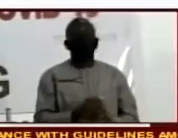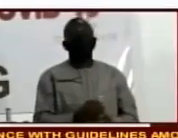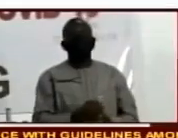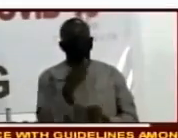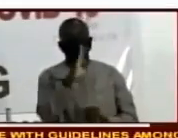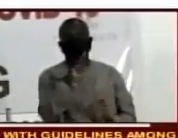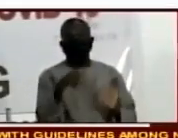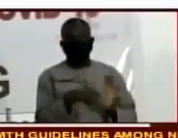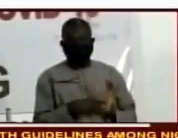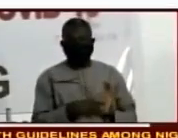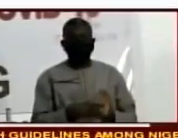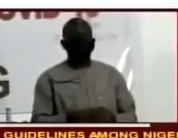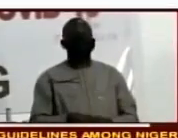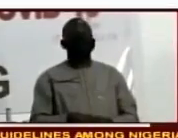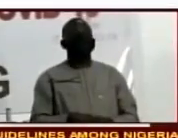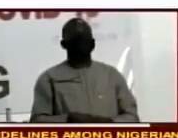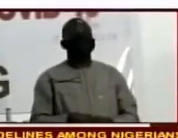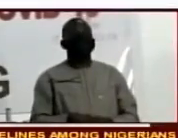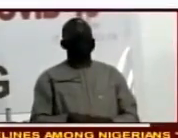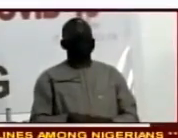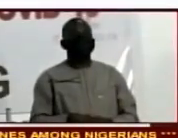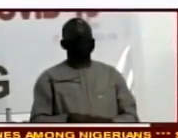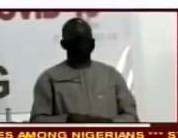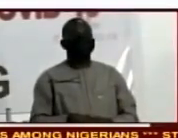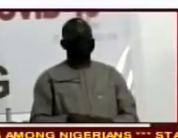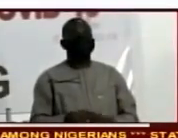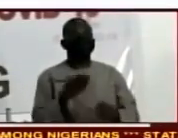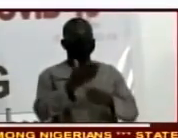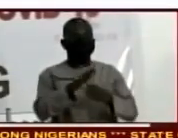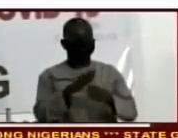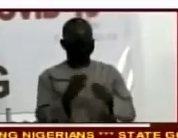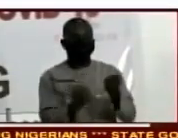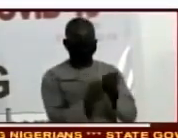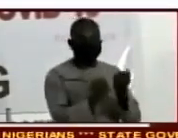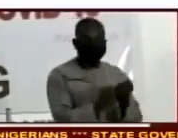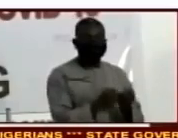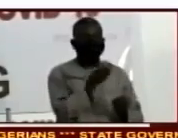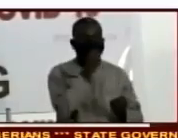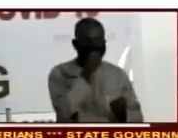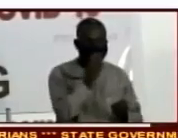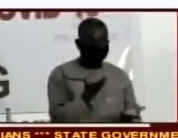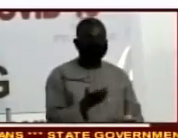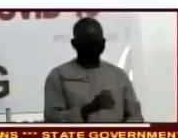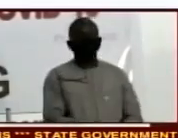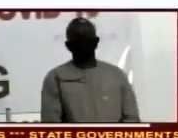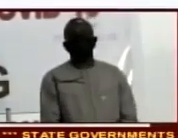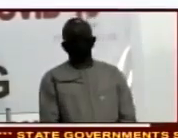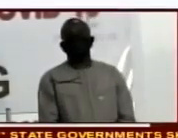these palliatives to these different groups as a